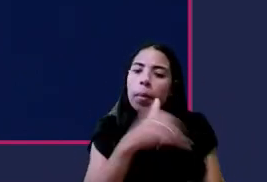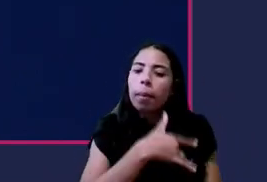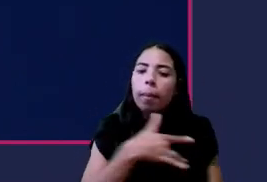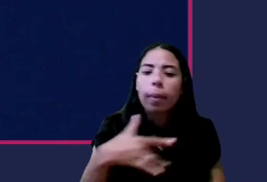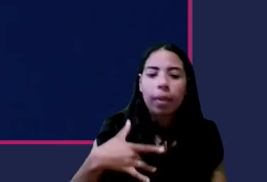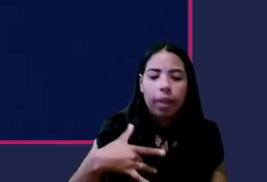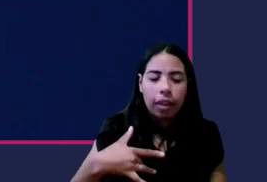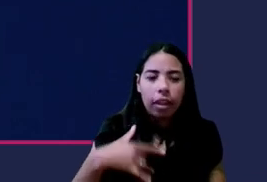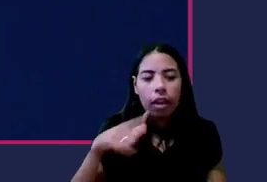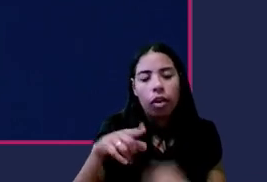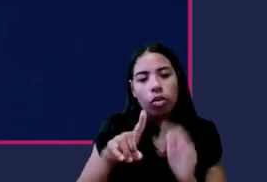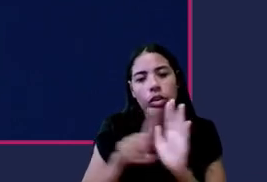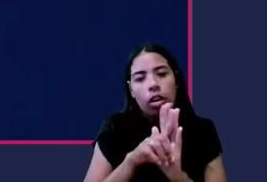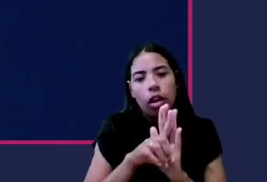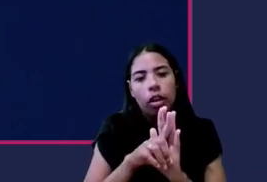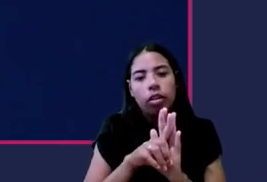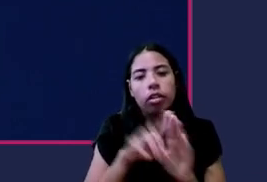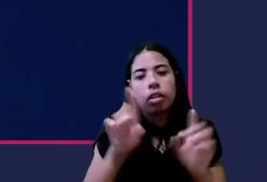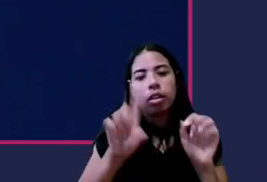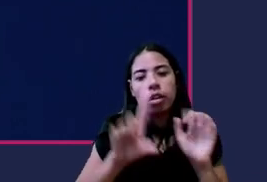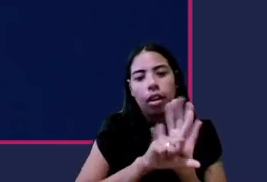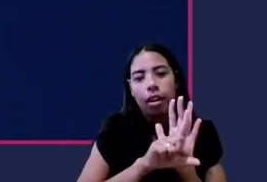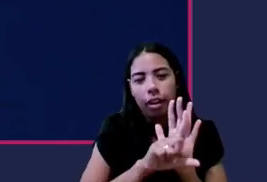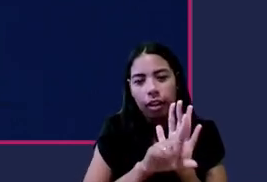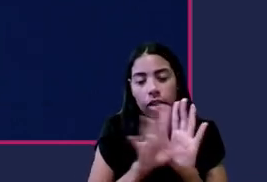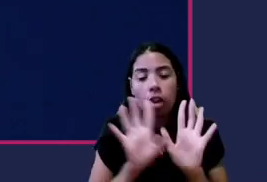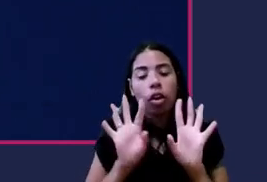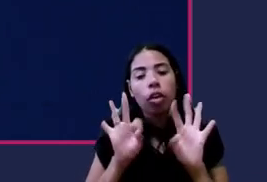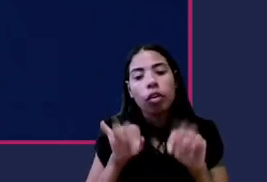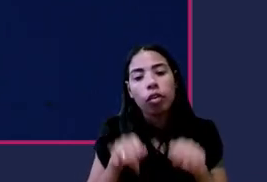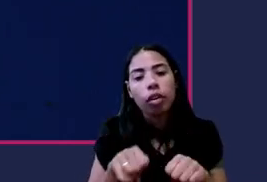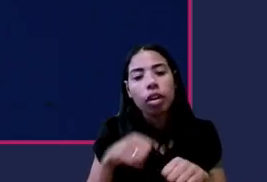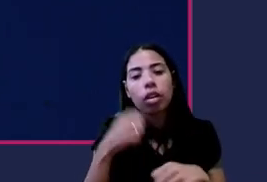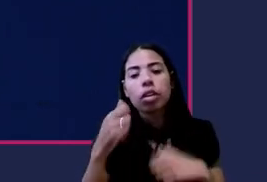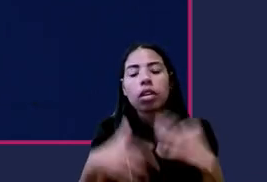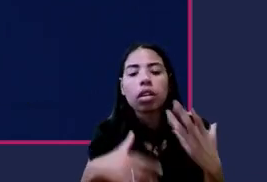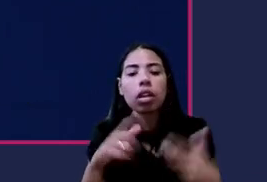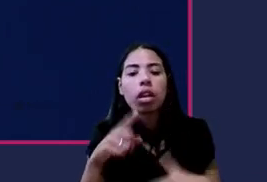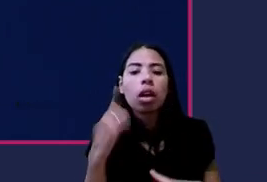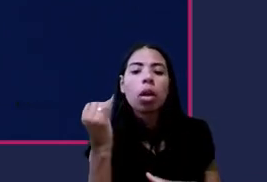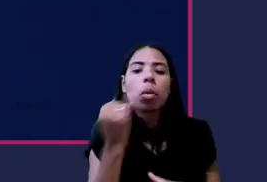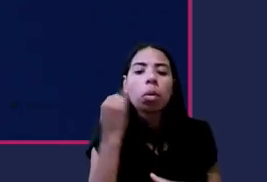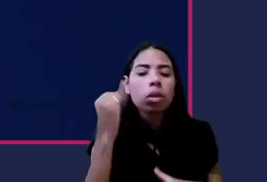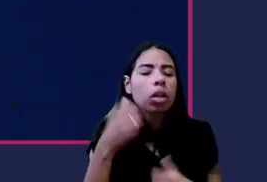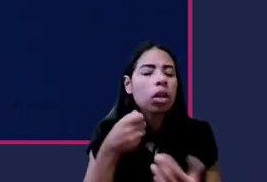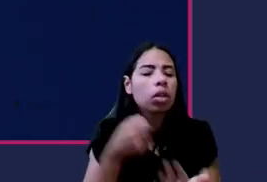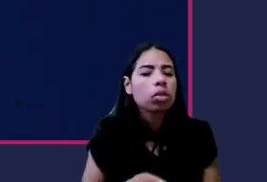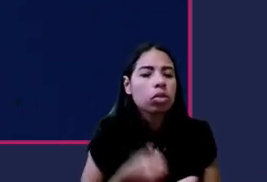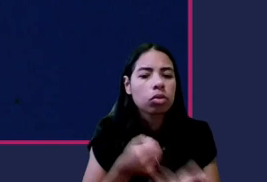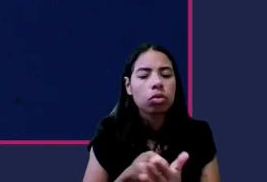commitment to make sure that everyone is entitled to their health. And now, just to